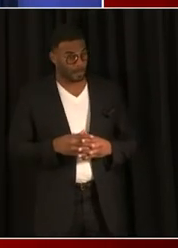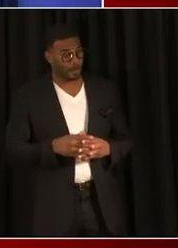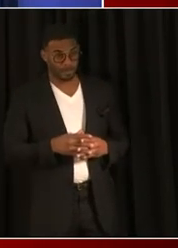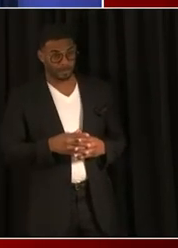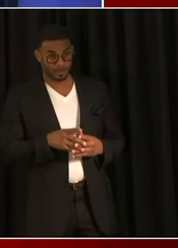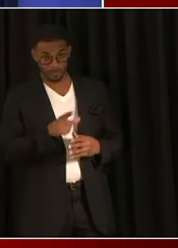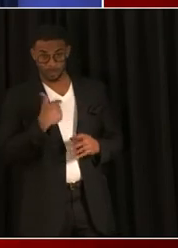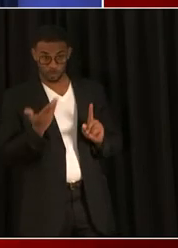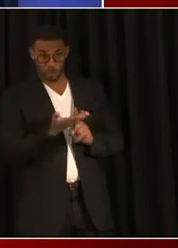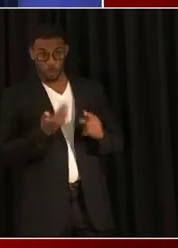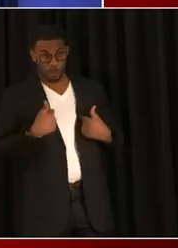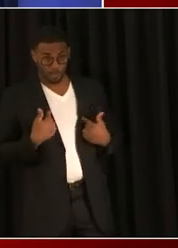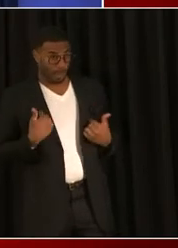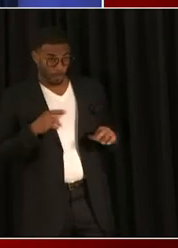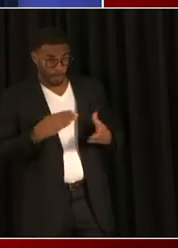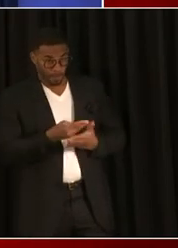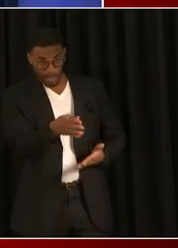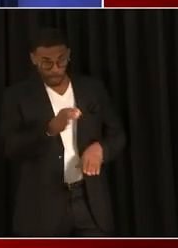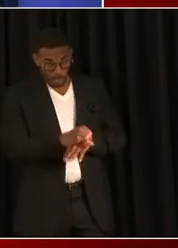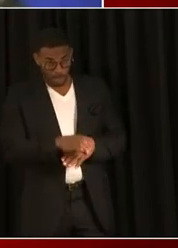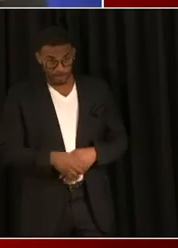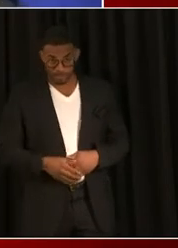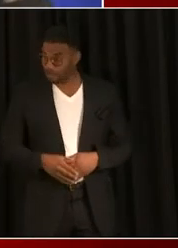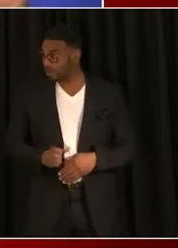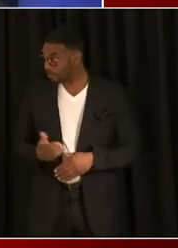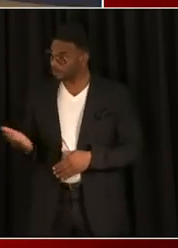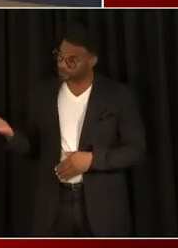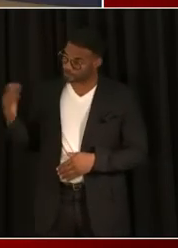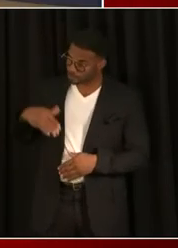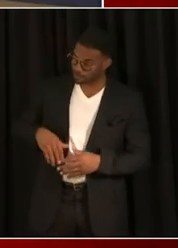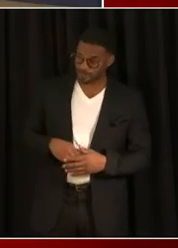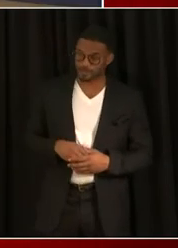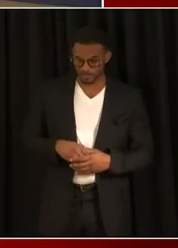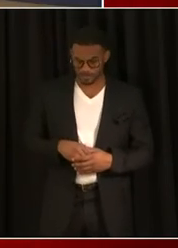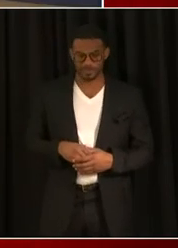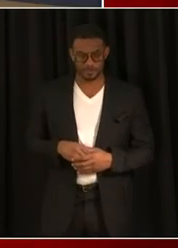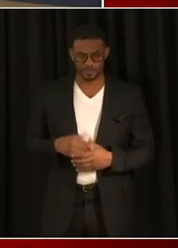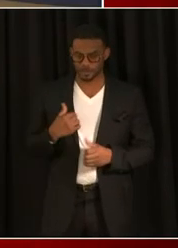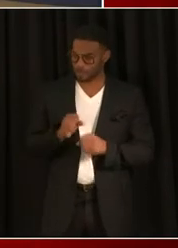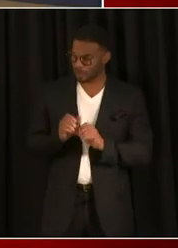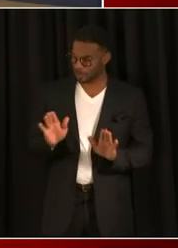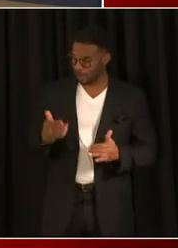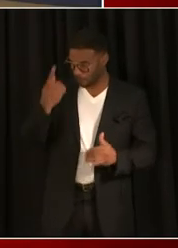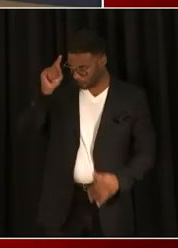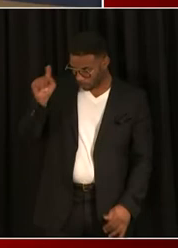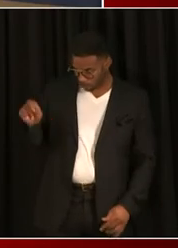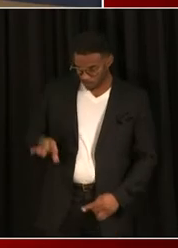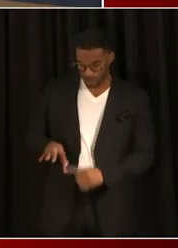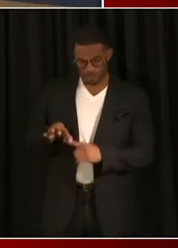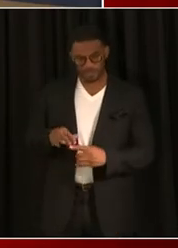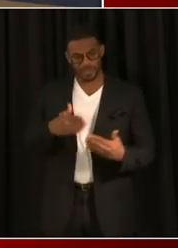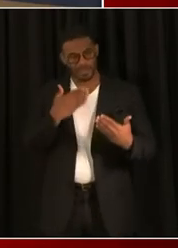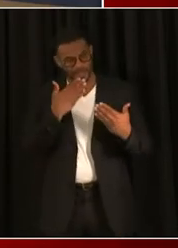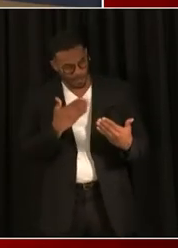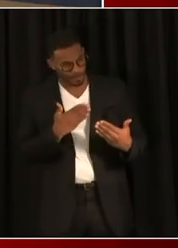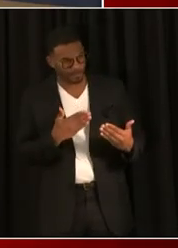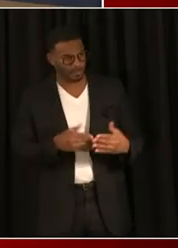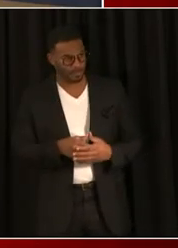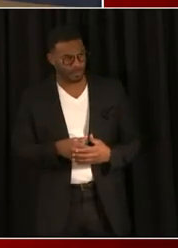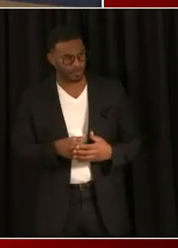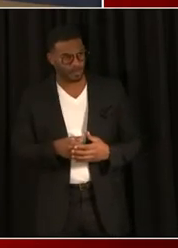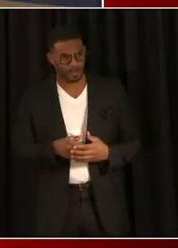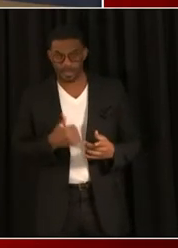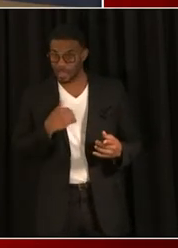Well, you have me sold. And it makes you happy and everything. Well, visitas at la cosecha. Exactly. Well, absolutely. No,